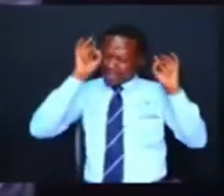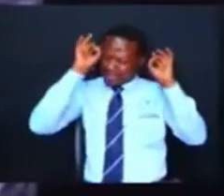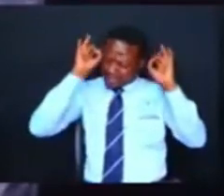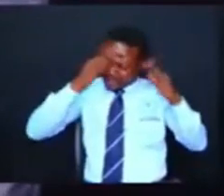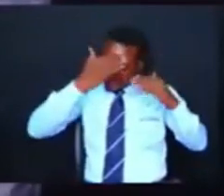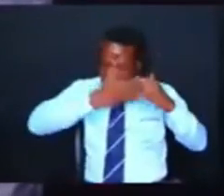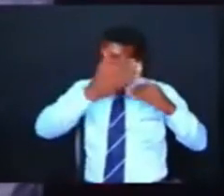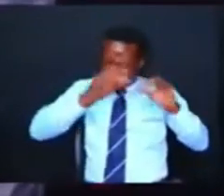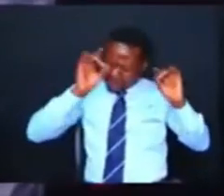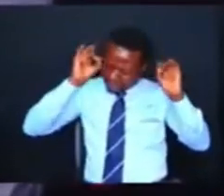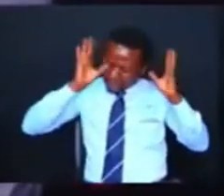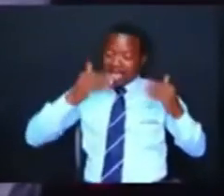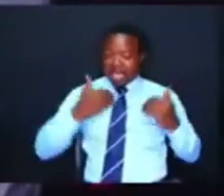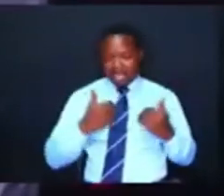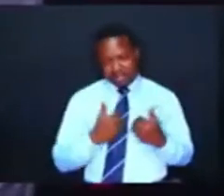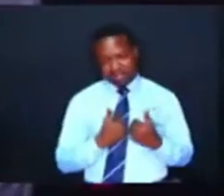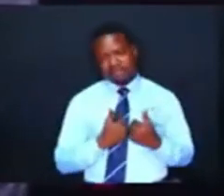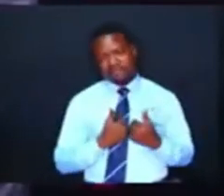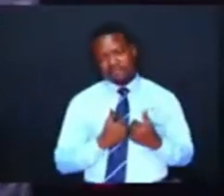bitterness.